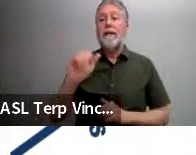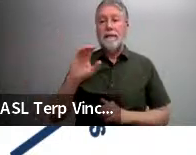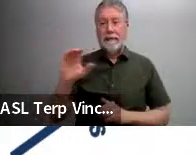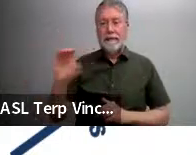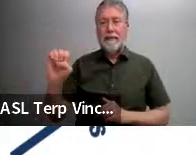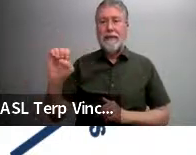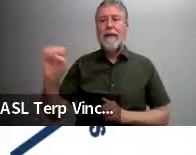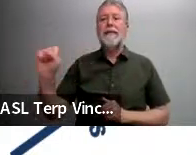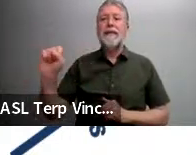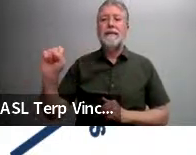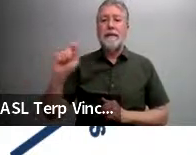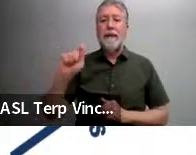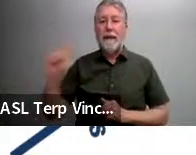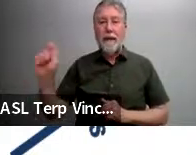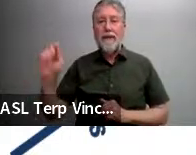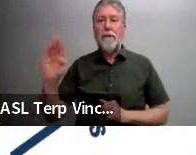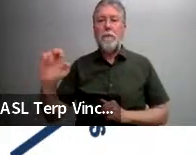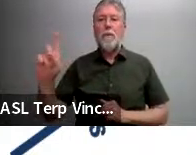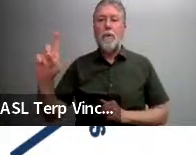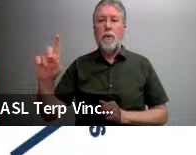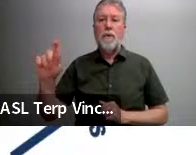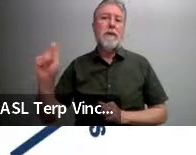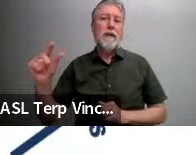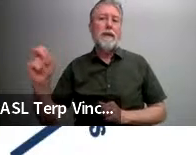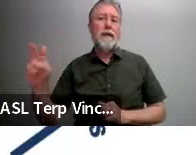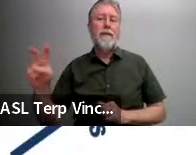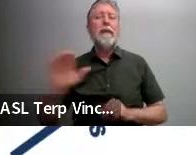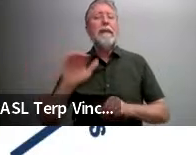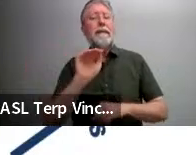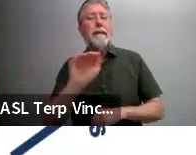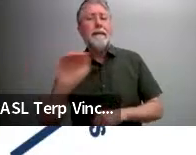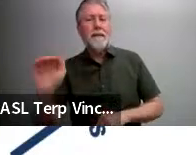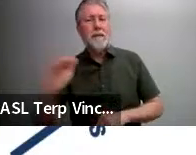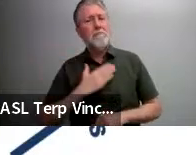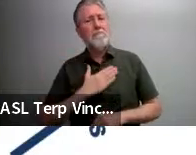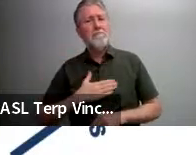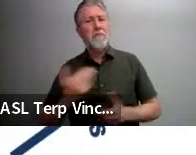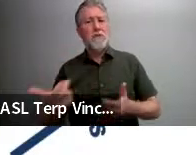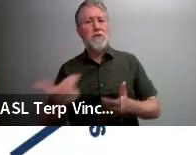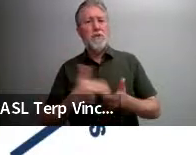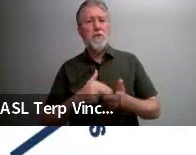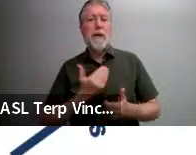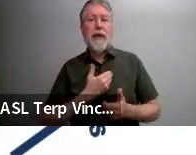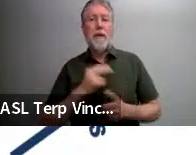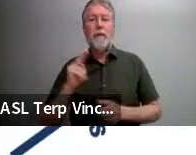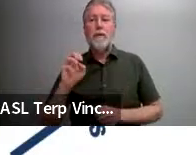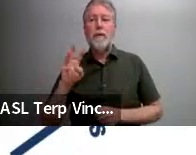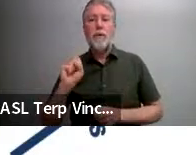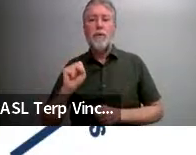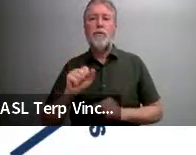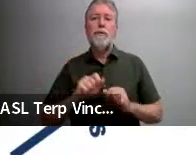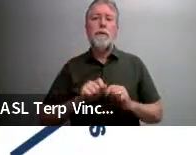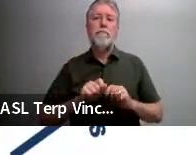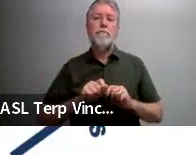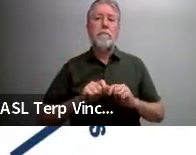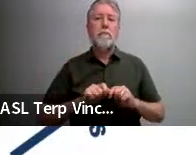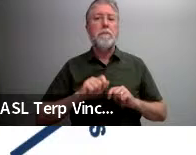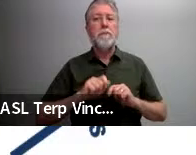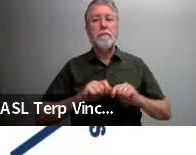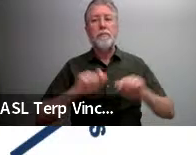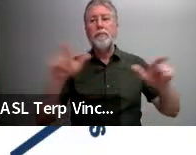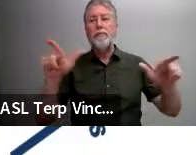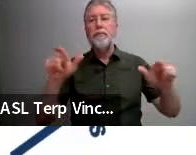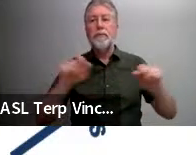access-board.gov. And again, just a reminder to please subscribe to Access Board News to receive ongoing updates